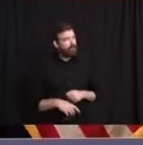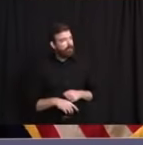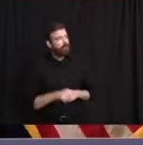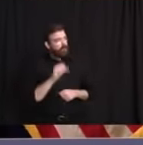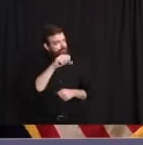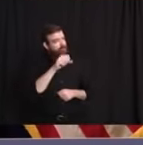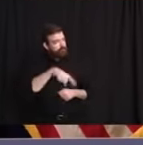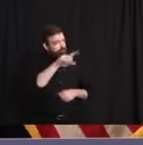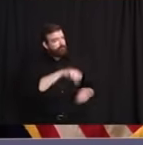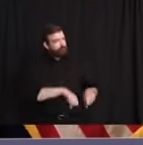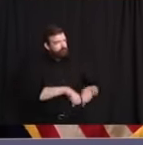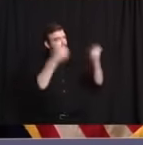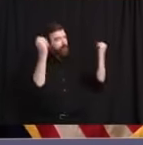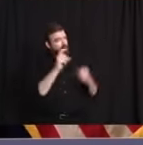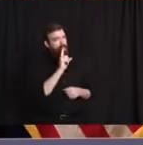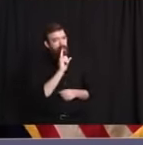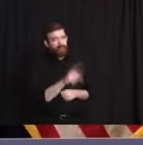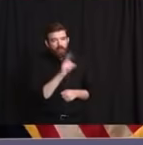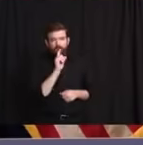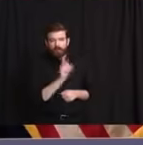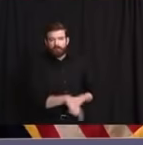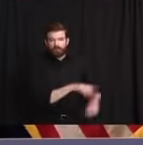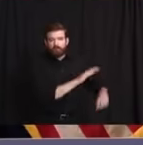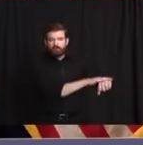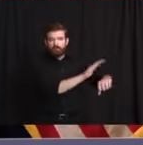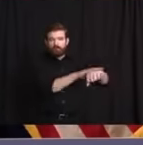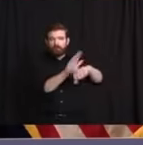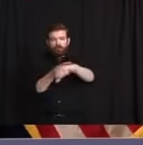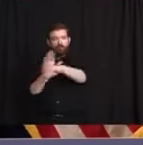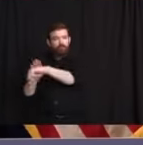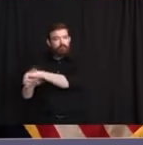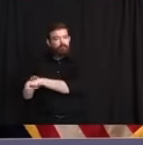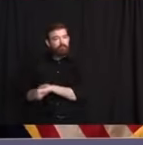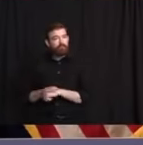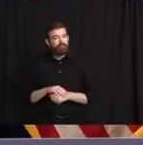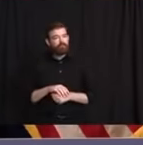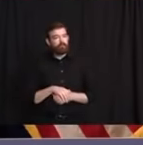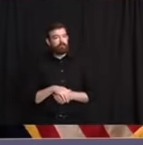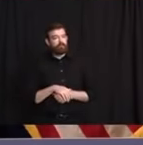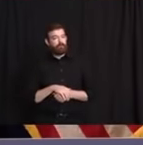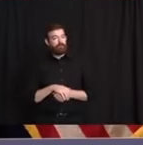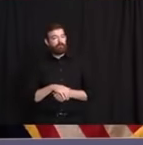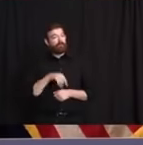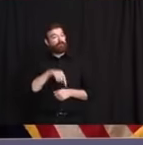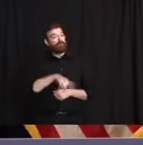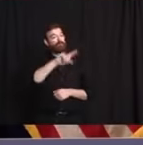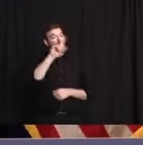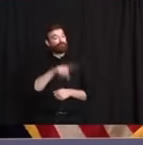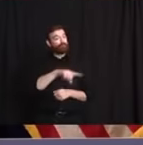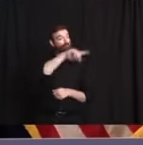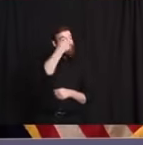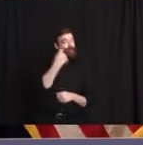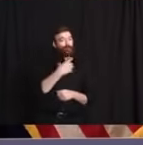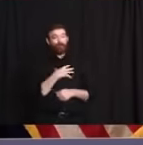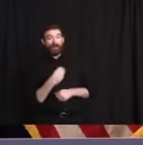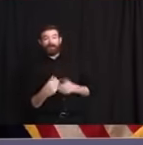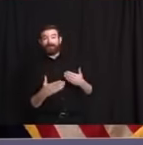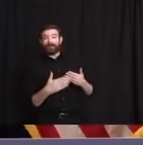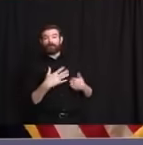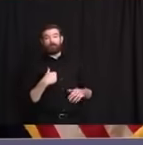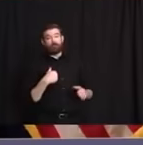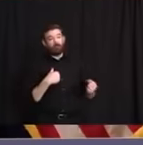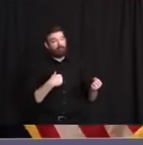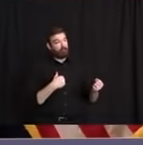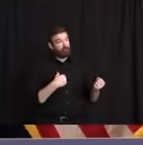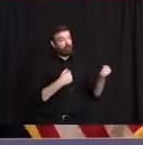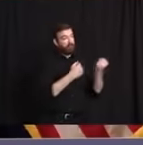folks realize these are not black and white questions. Are you for worshiping or are you against worshiping? That's not the